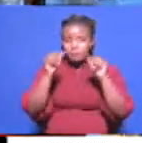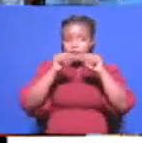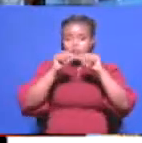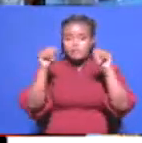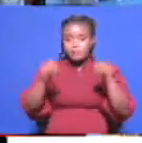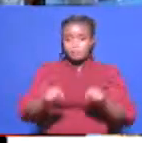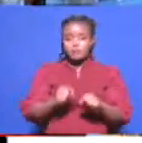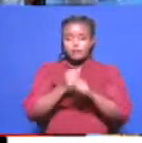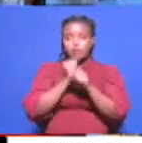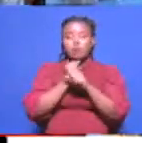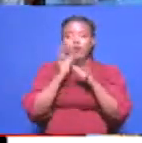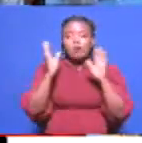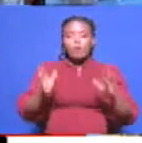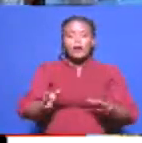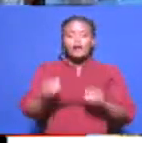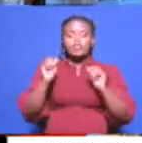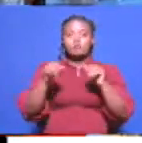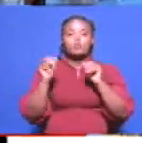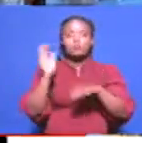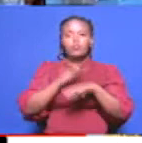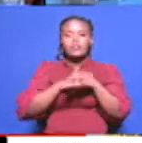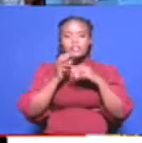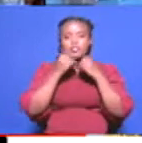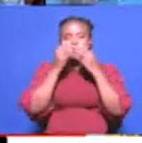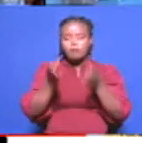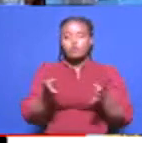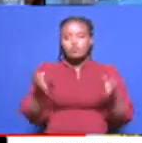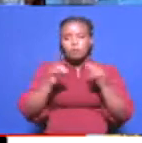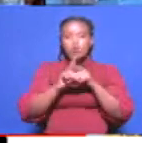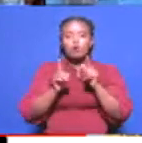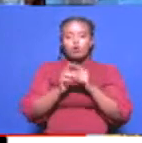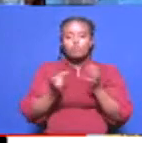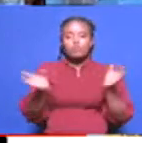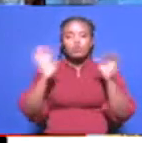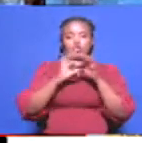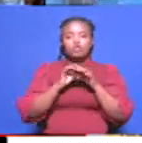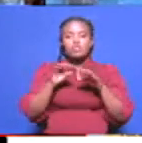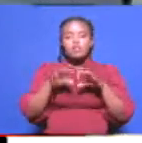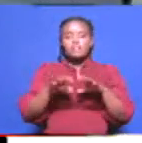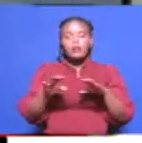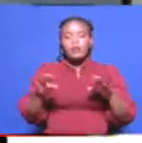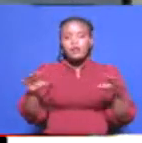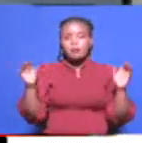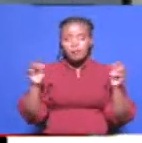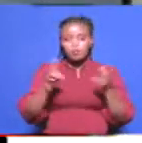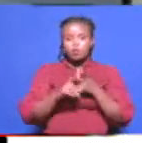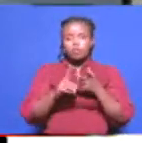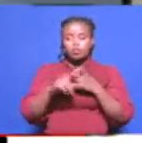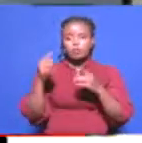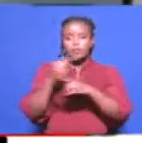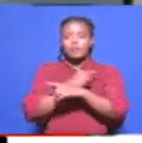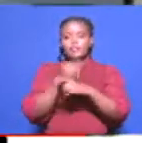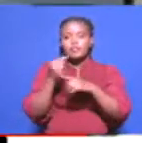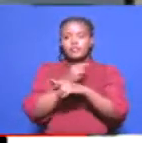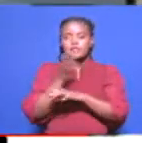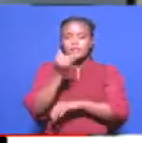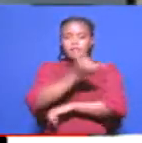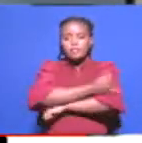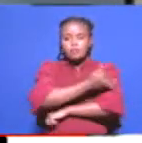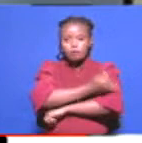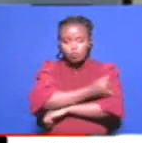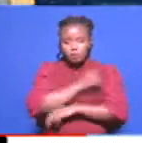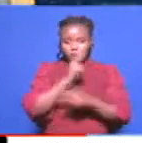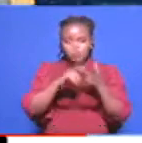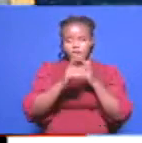obtain information on the skilled manpower joining the labour market, like graduates from various training institutions, skills inventory,